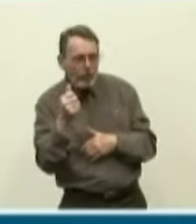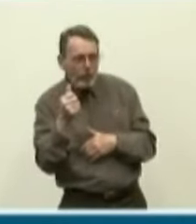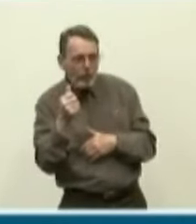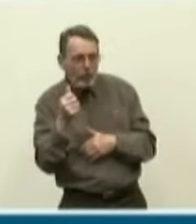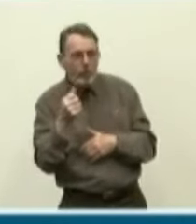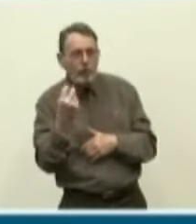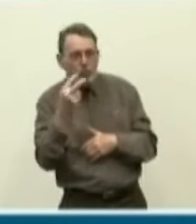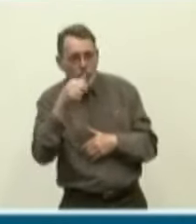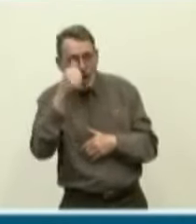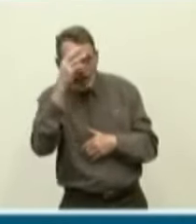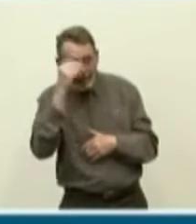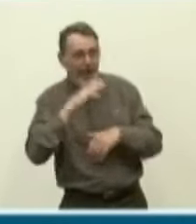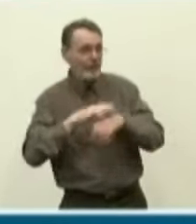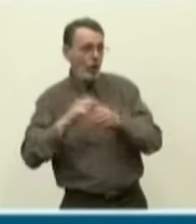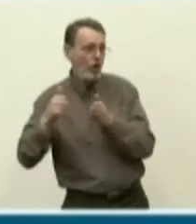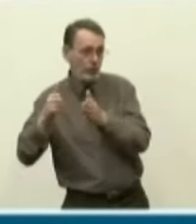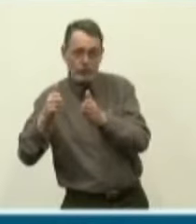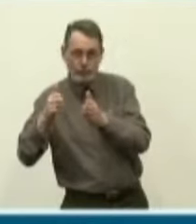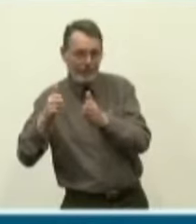guys on the street who